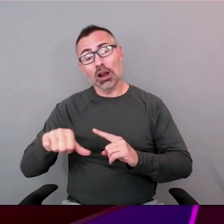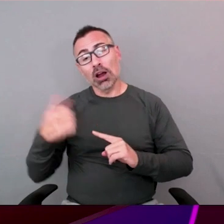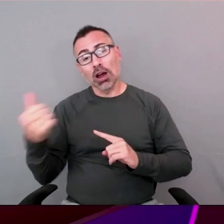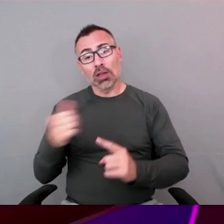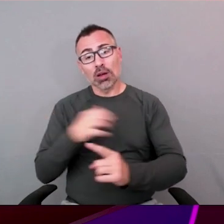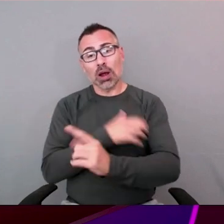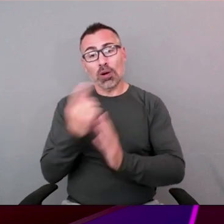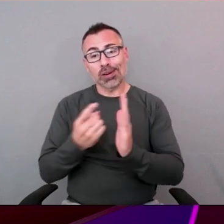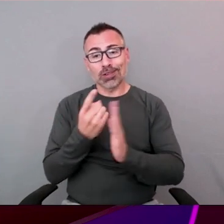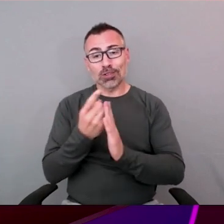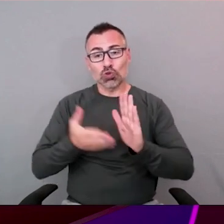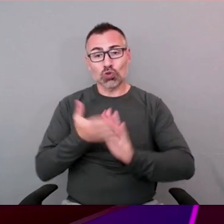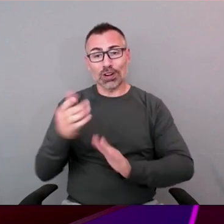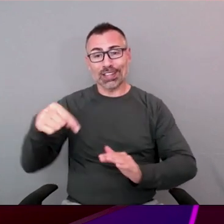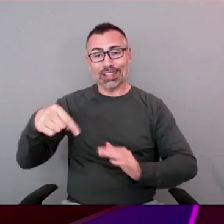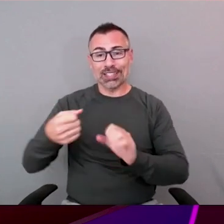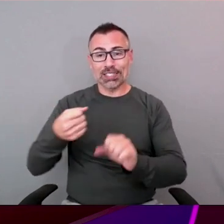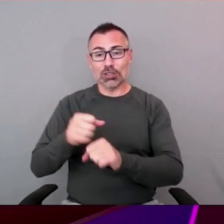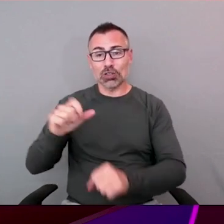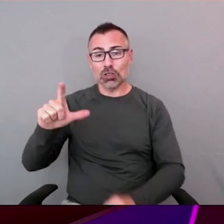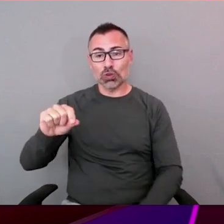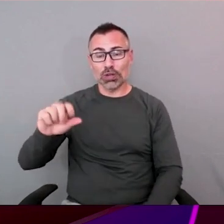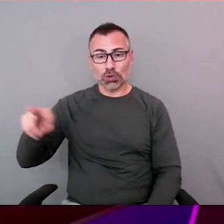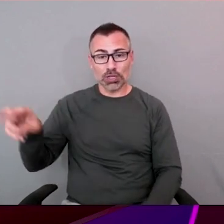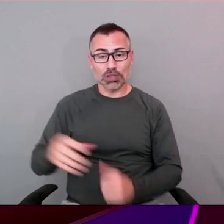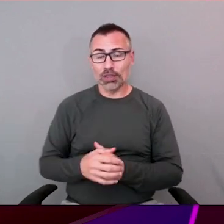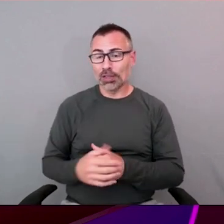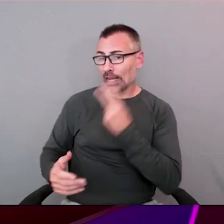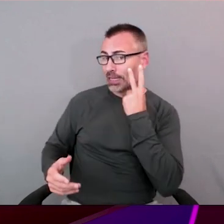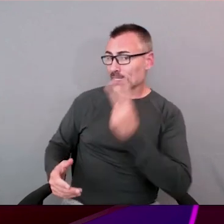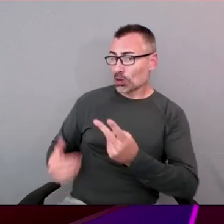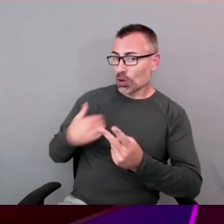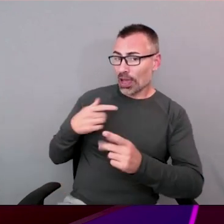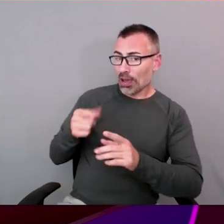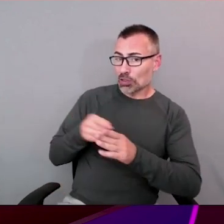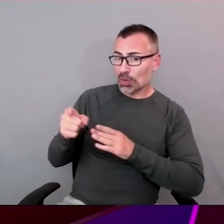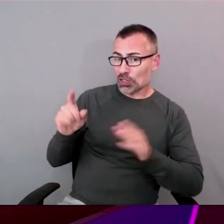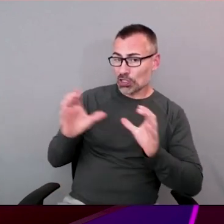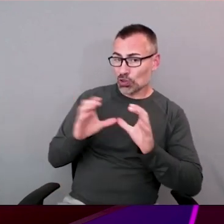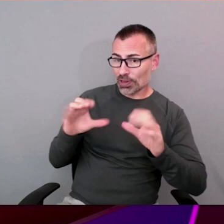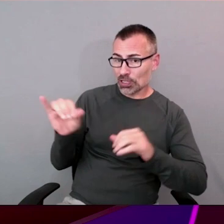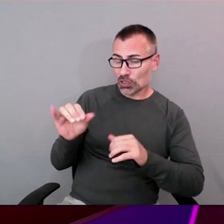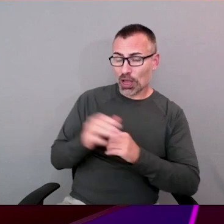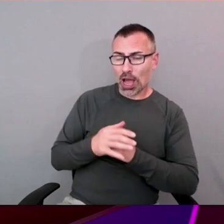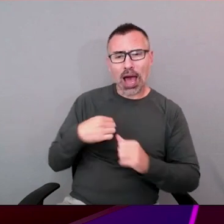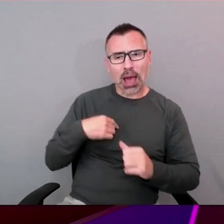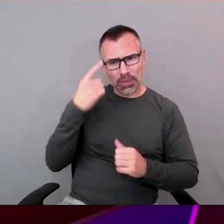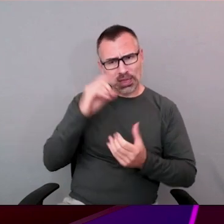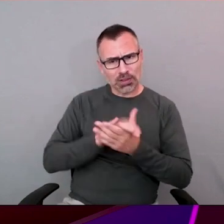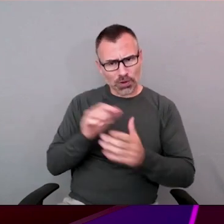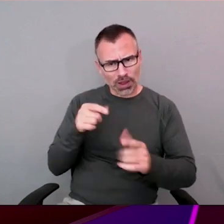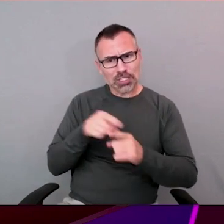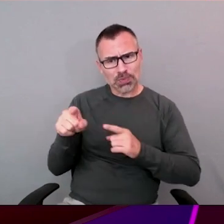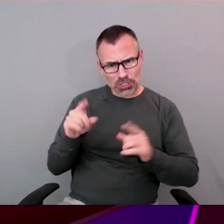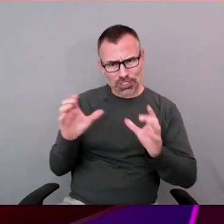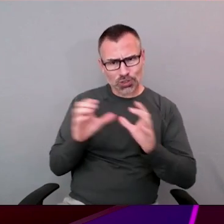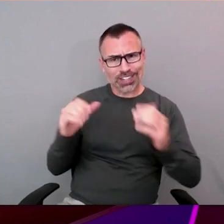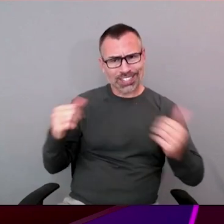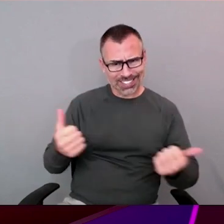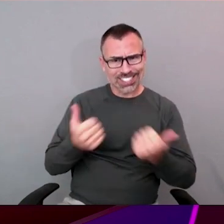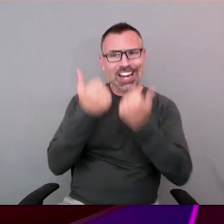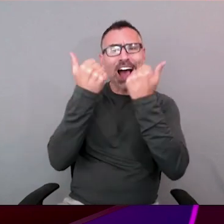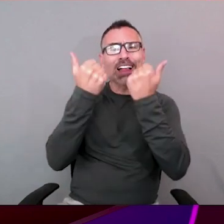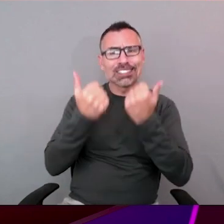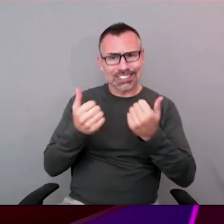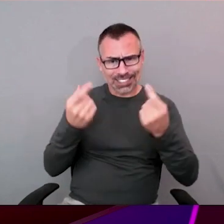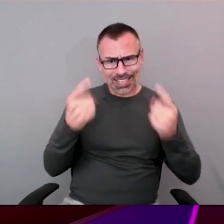2022. Yeah, so I see we have specialty certifications as well. I believe we have a specialty certification challenge that is going until